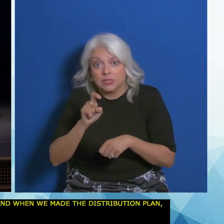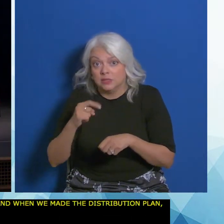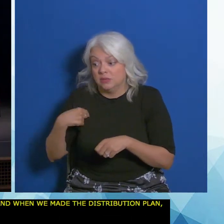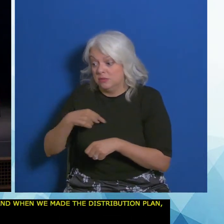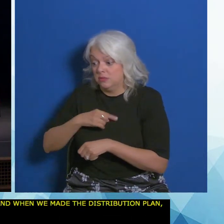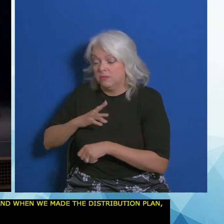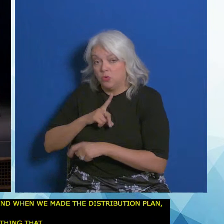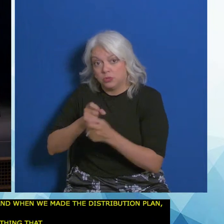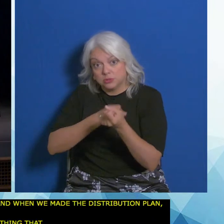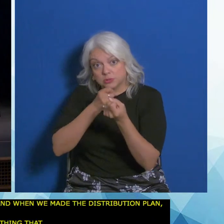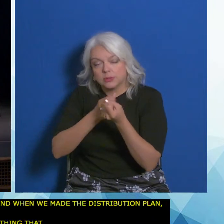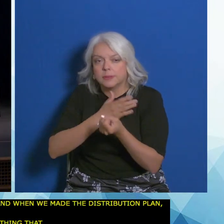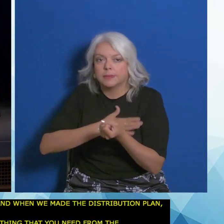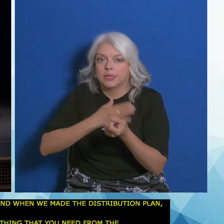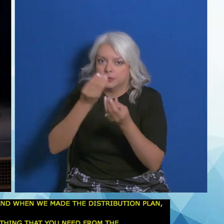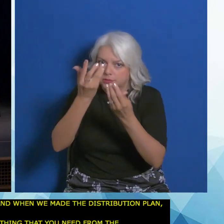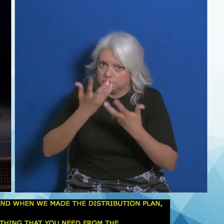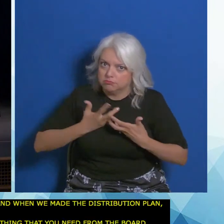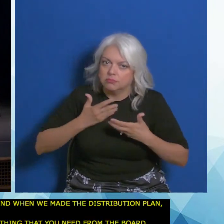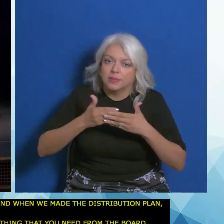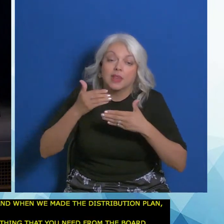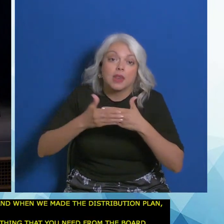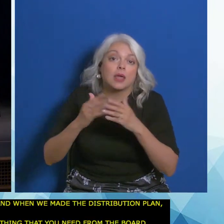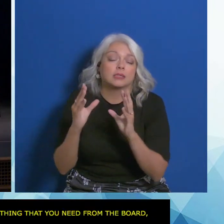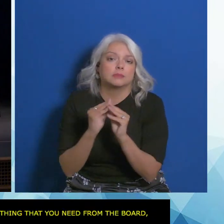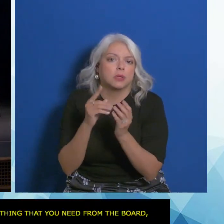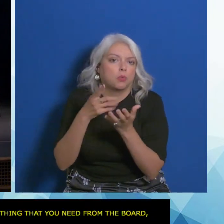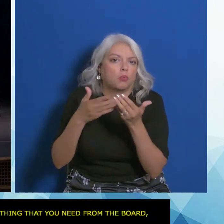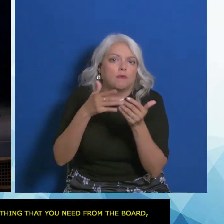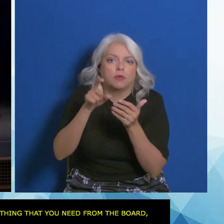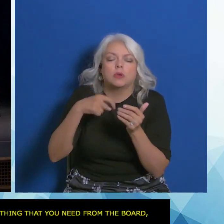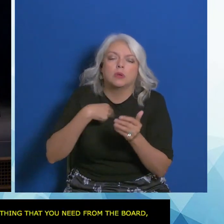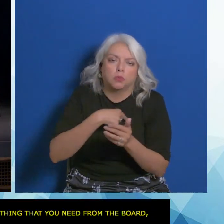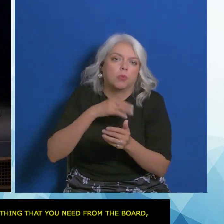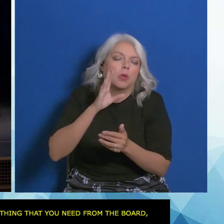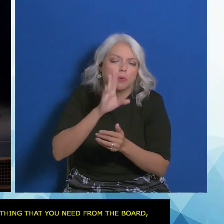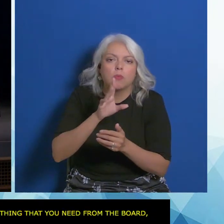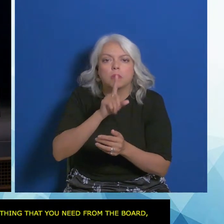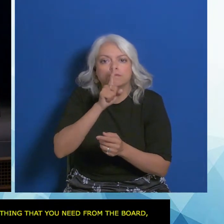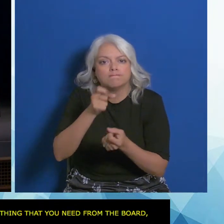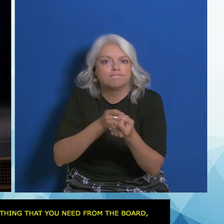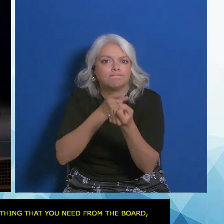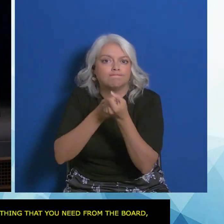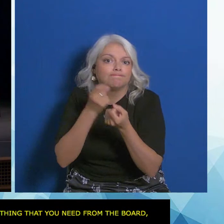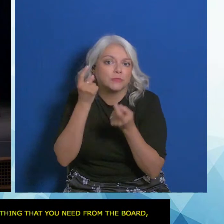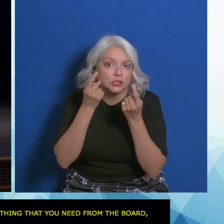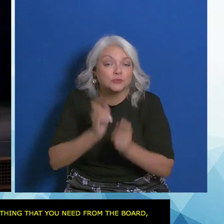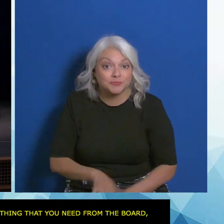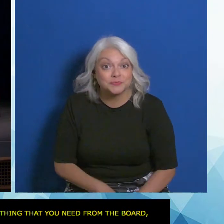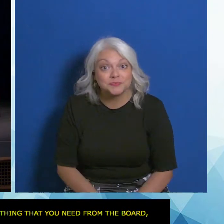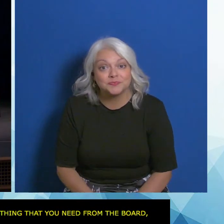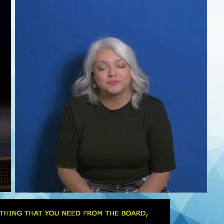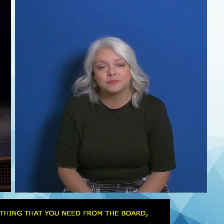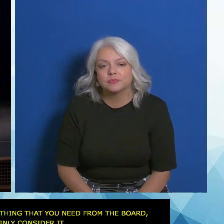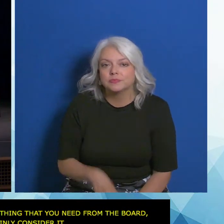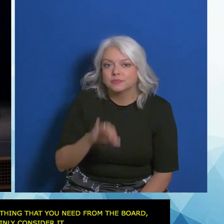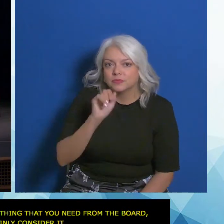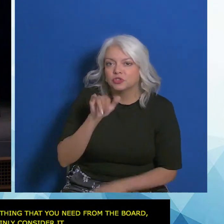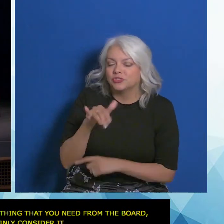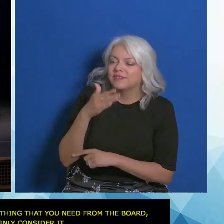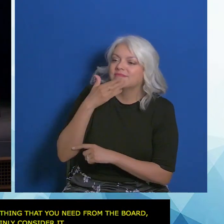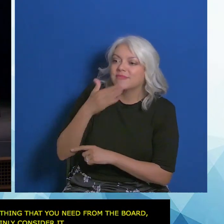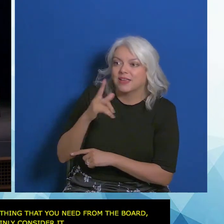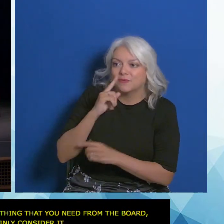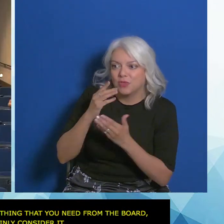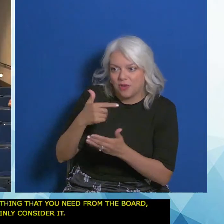board, please bring it to us at the next meeting, and we'll certainly consider it. We'll be happy to do that. Thank